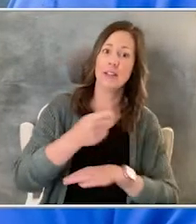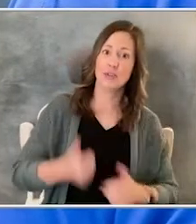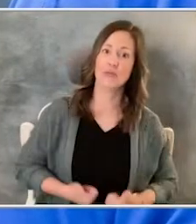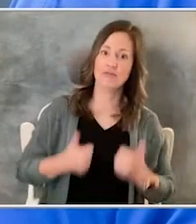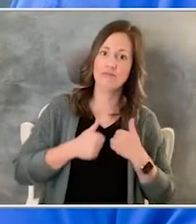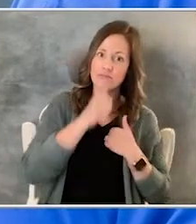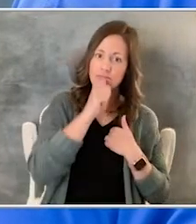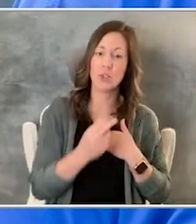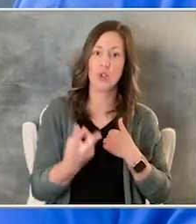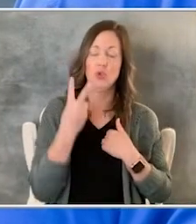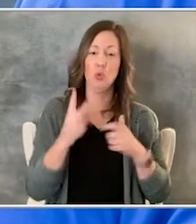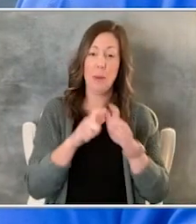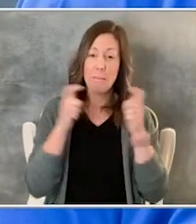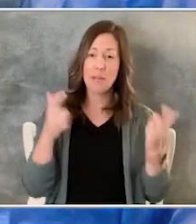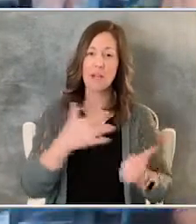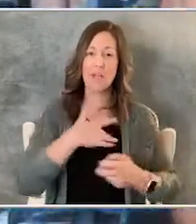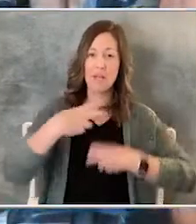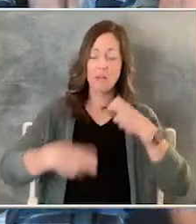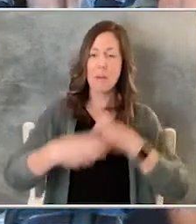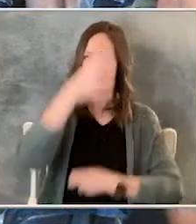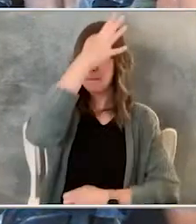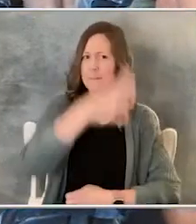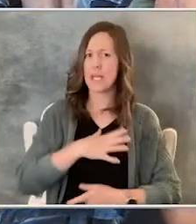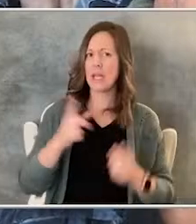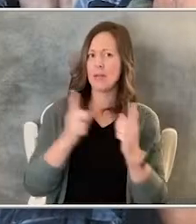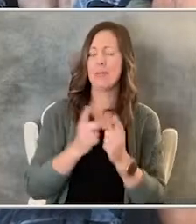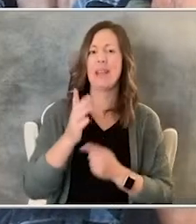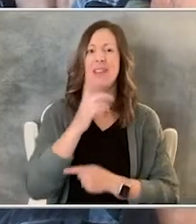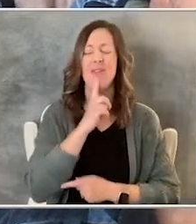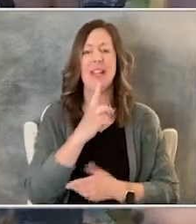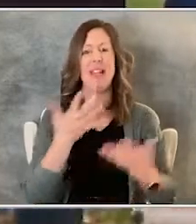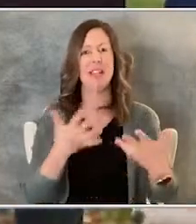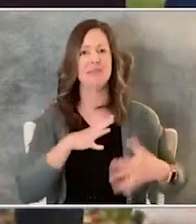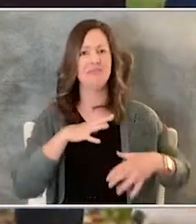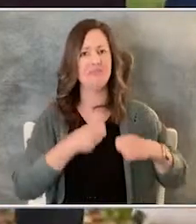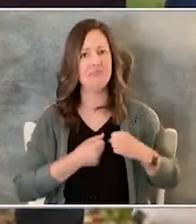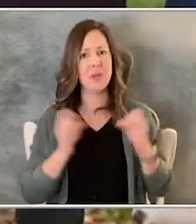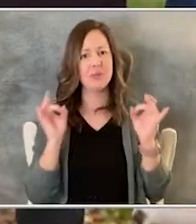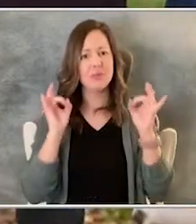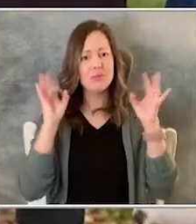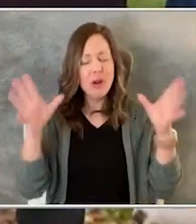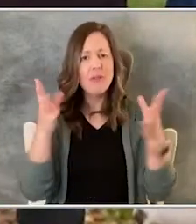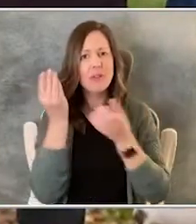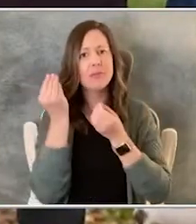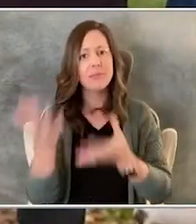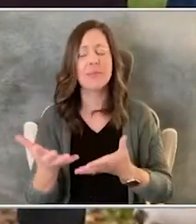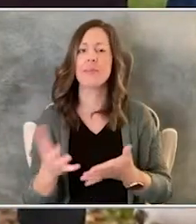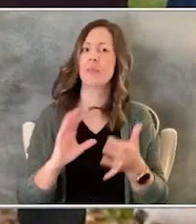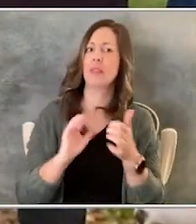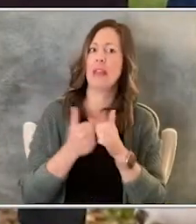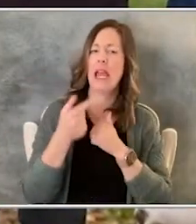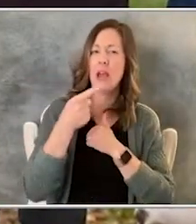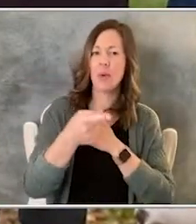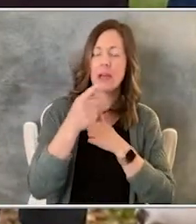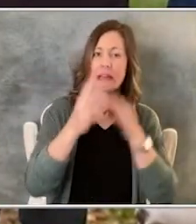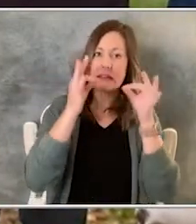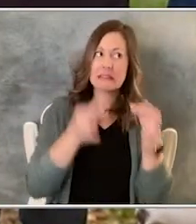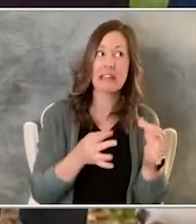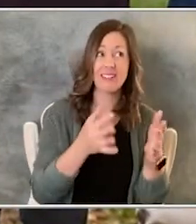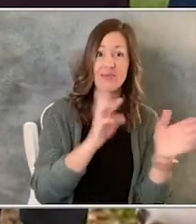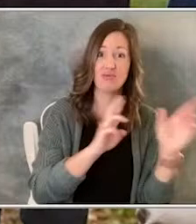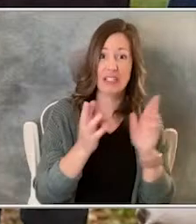Good morning, I'm Alexis Del Cid. Welcome back to All Things Heart. Let's get straight to today's guest. After recovering